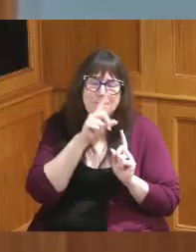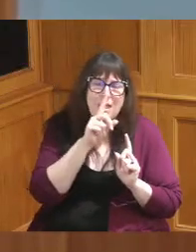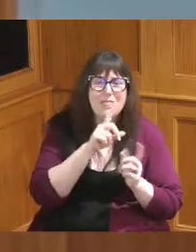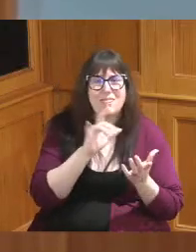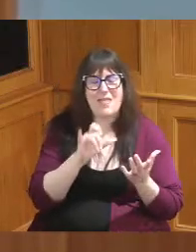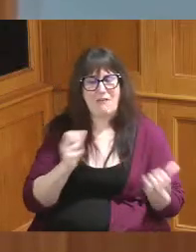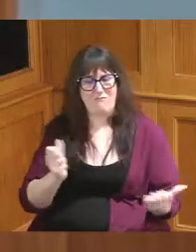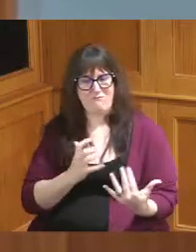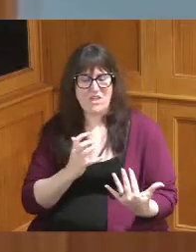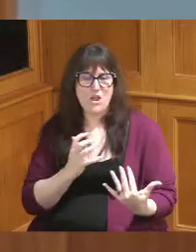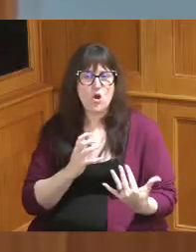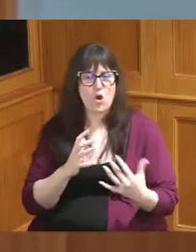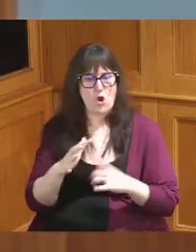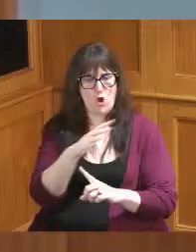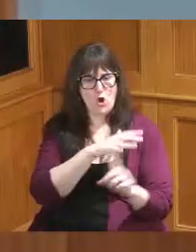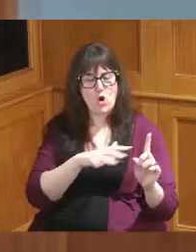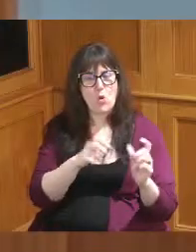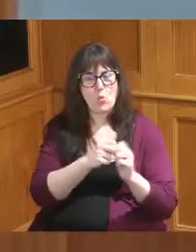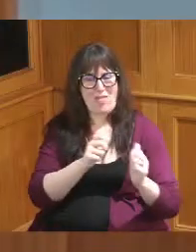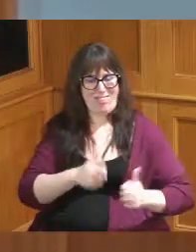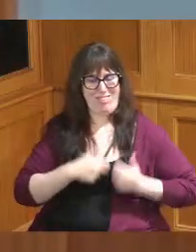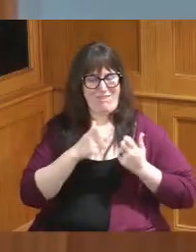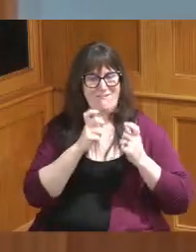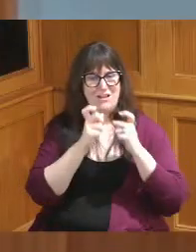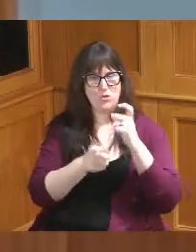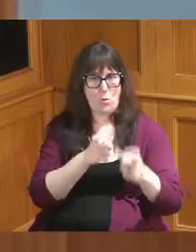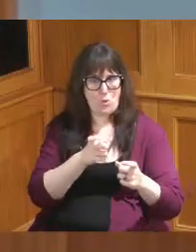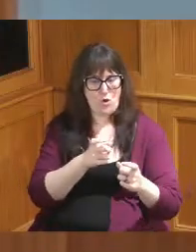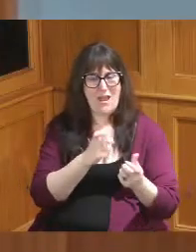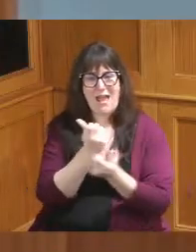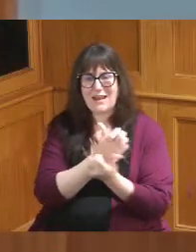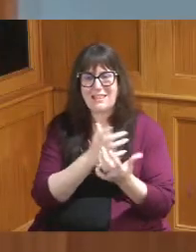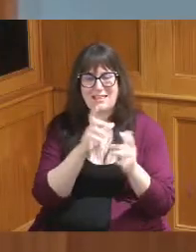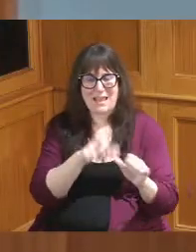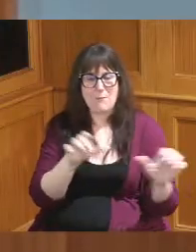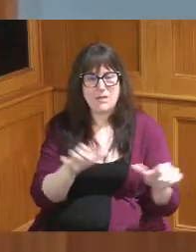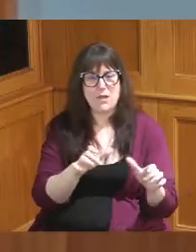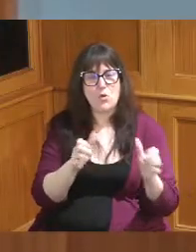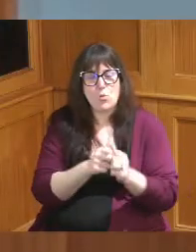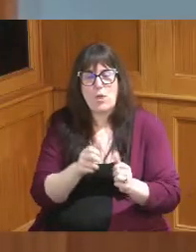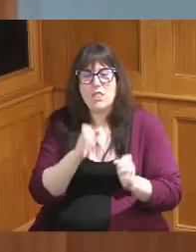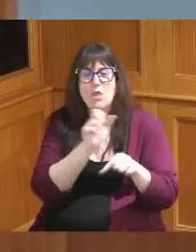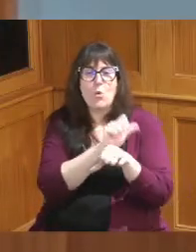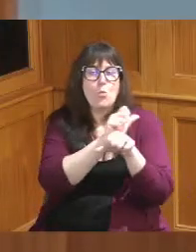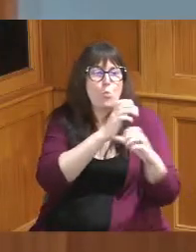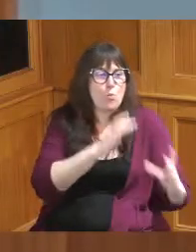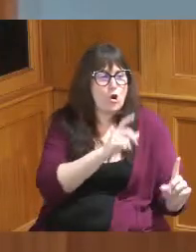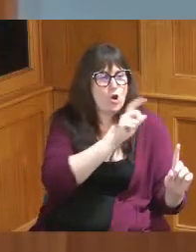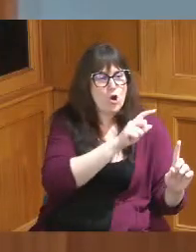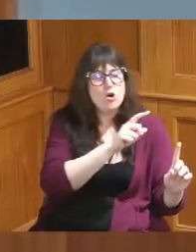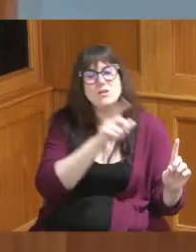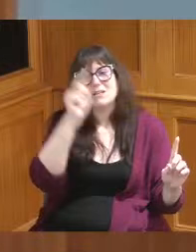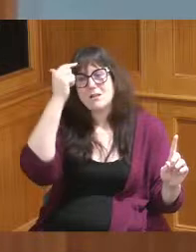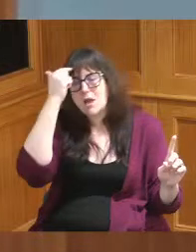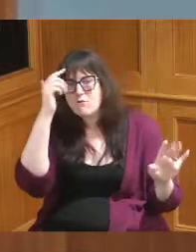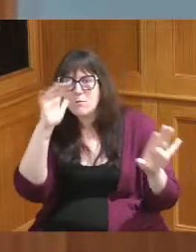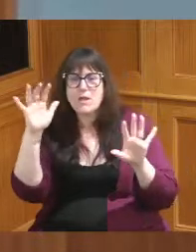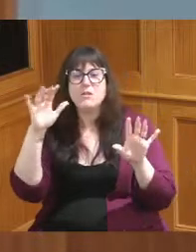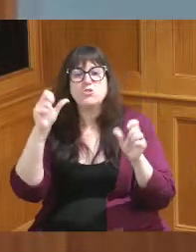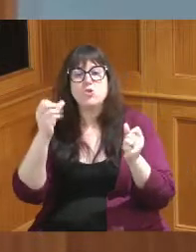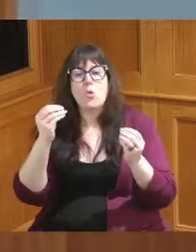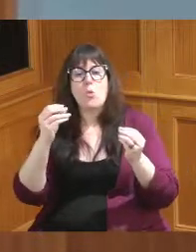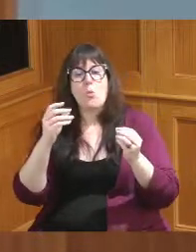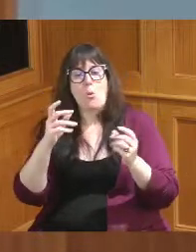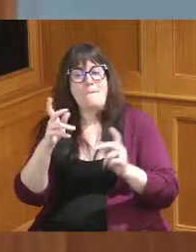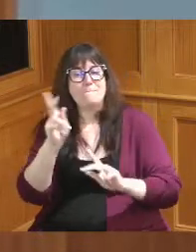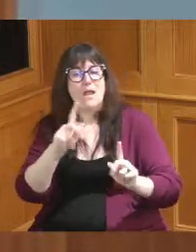living donation. And so anything that can be done through employers and governmental entities to make it easier